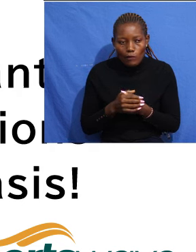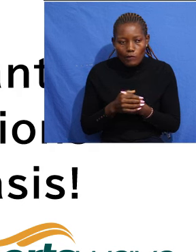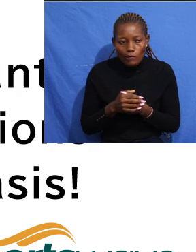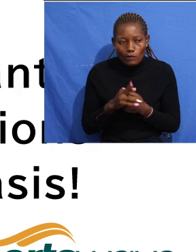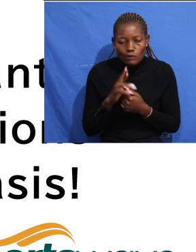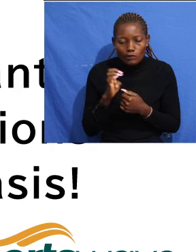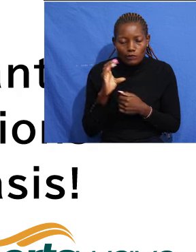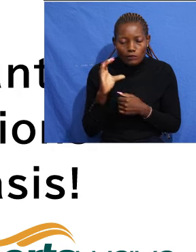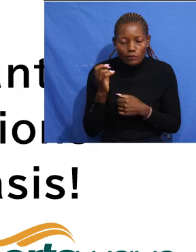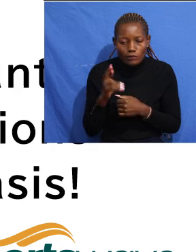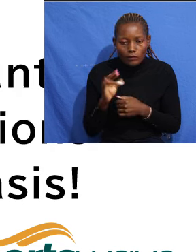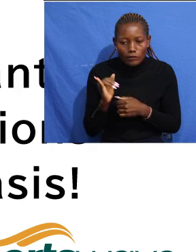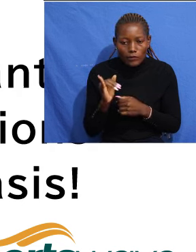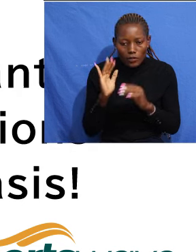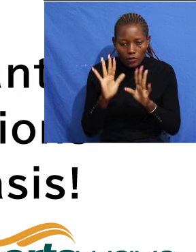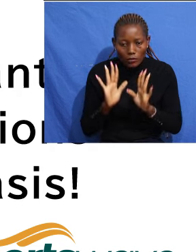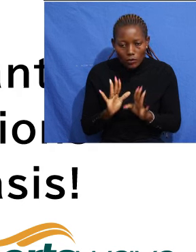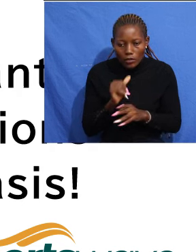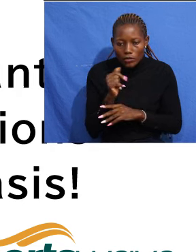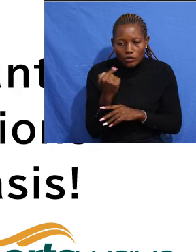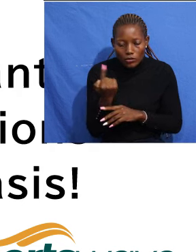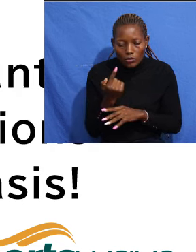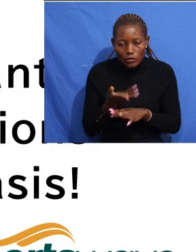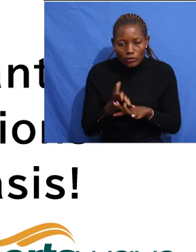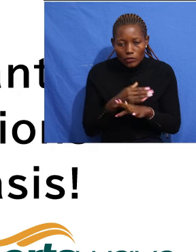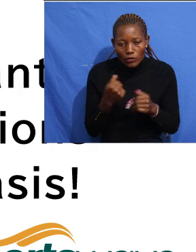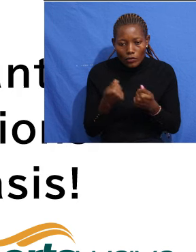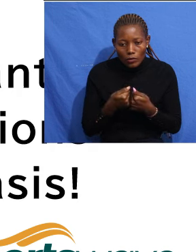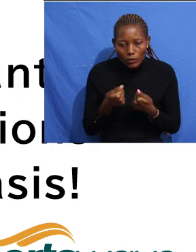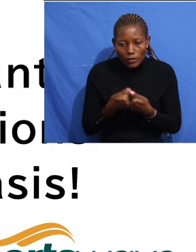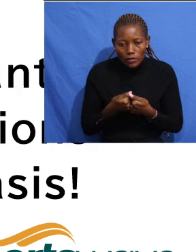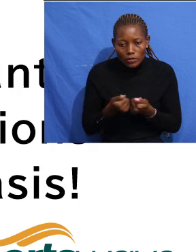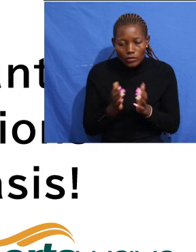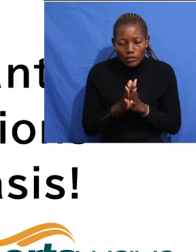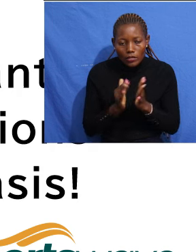before competitions, but also on a daily basis.